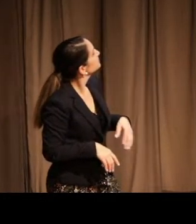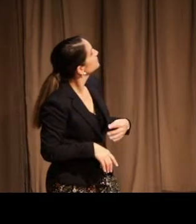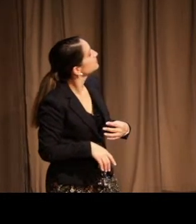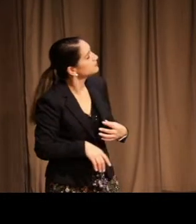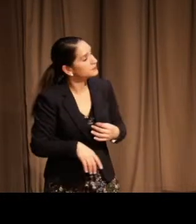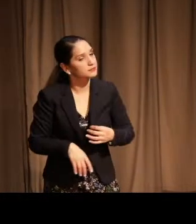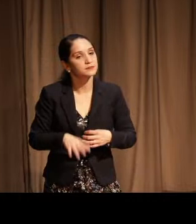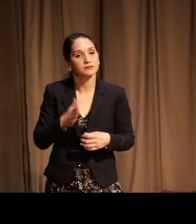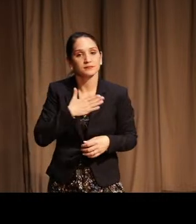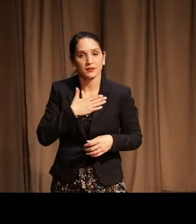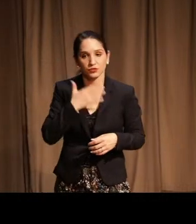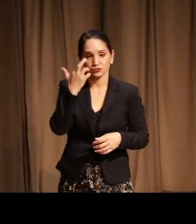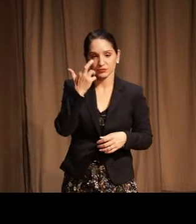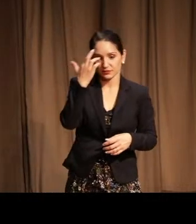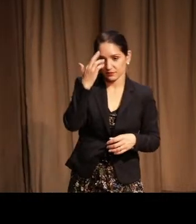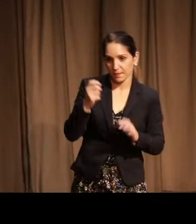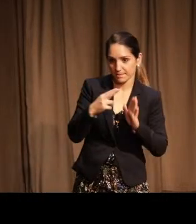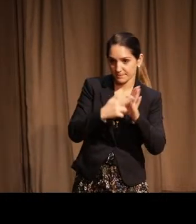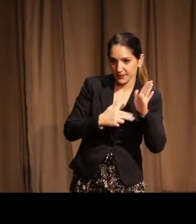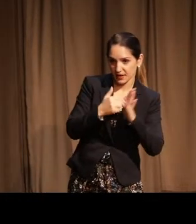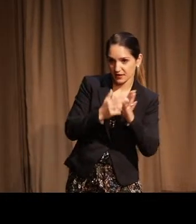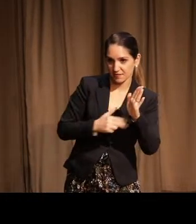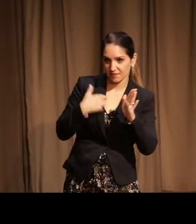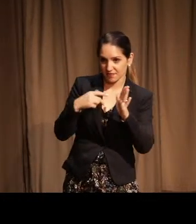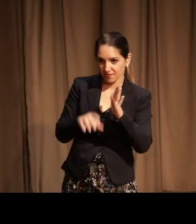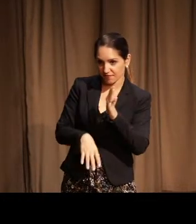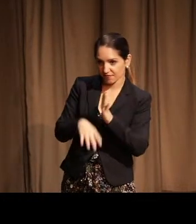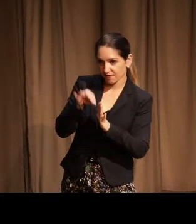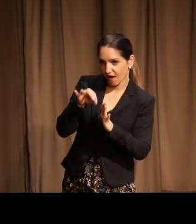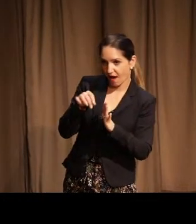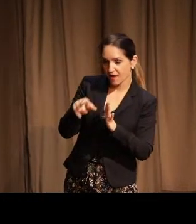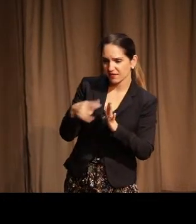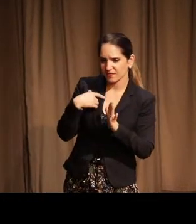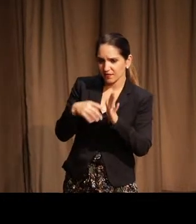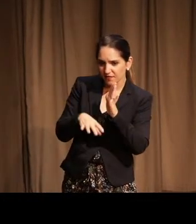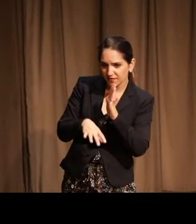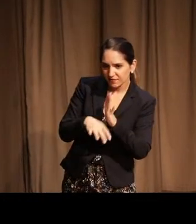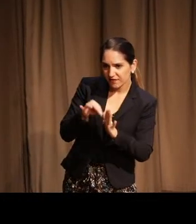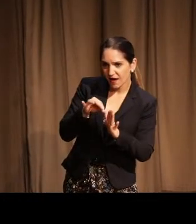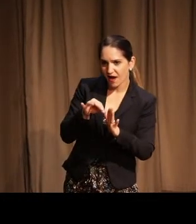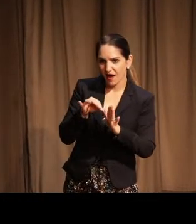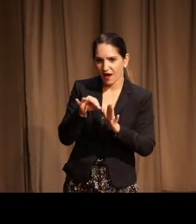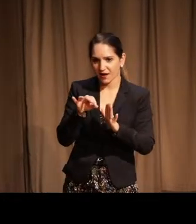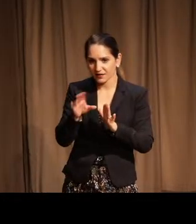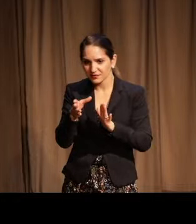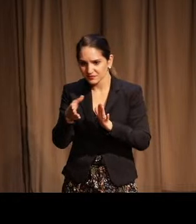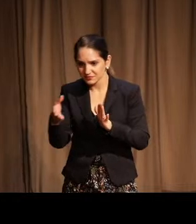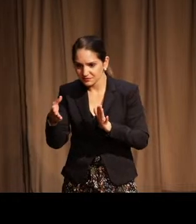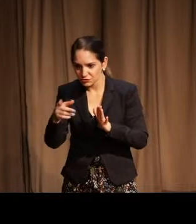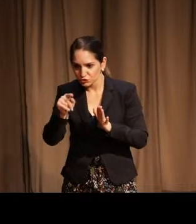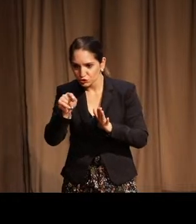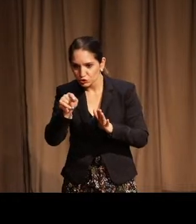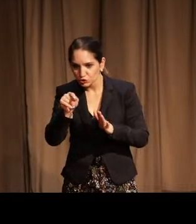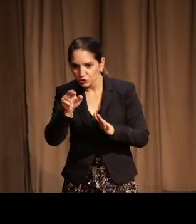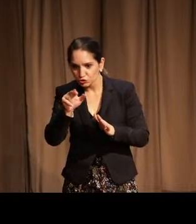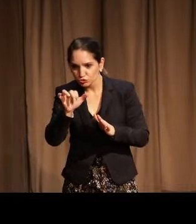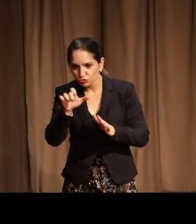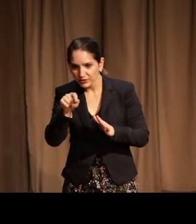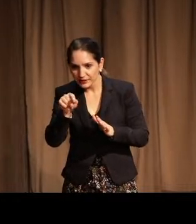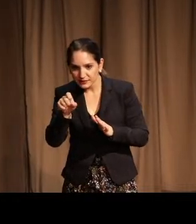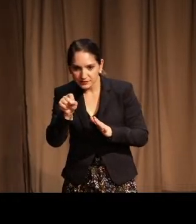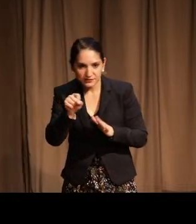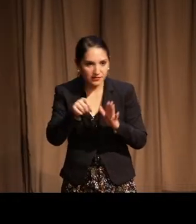reason in painting is like find them in my painting, find these portraits, find these bodies,